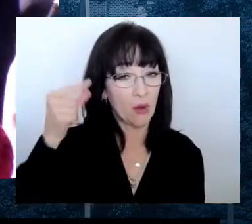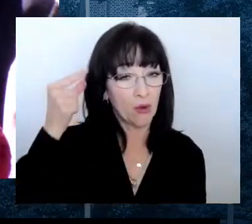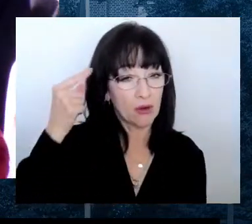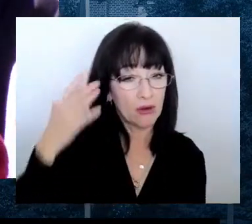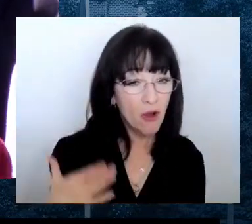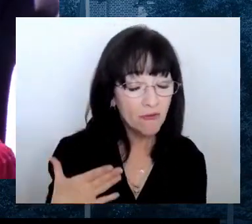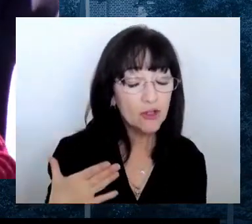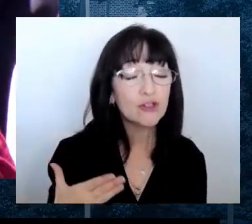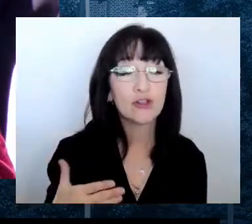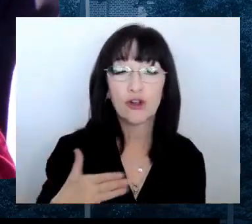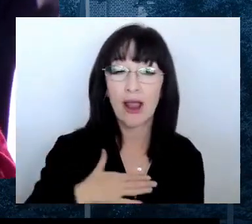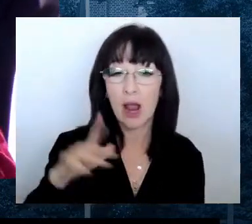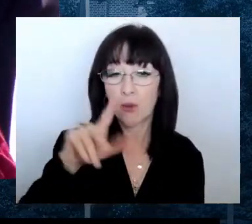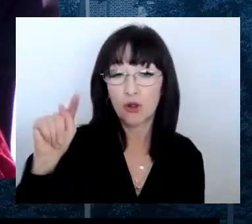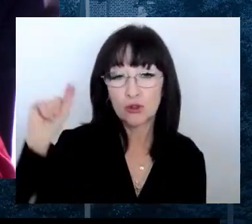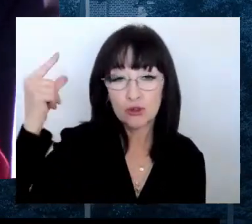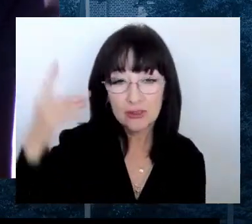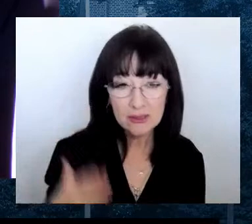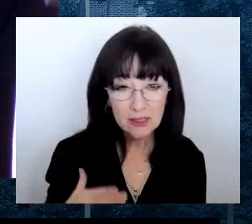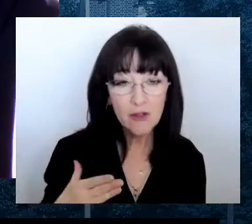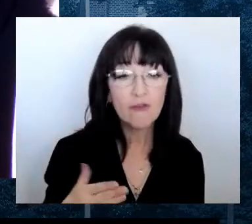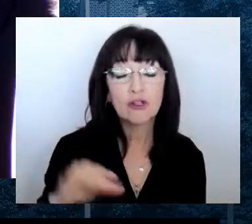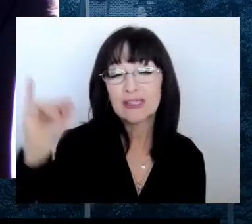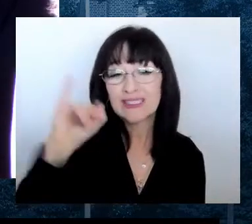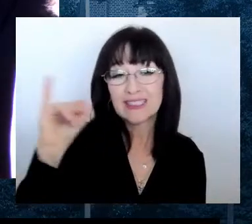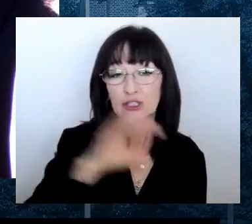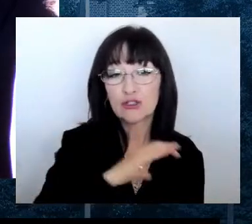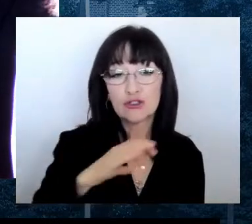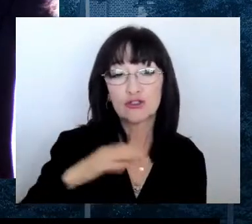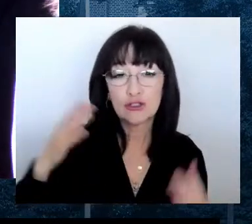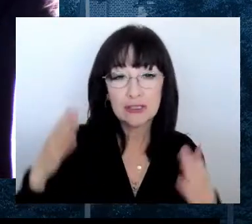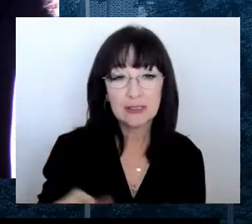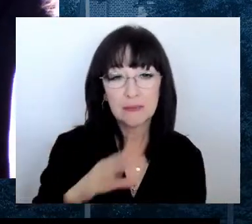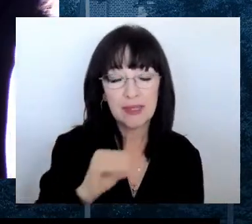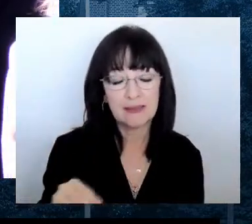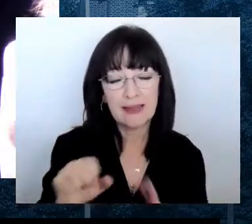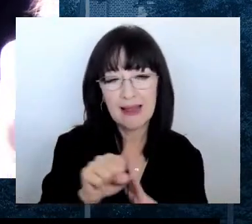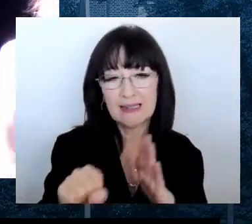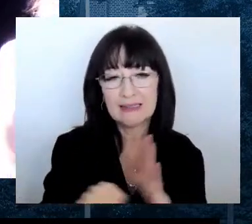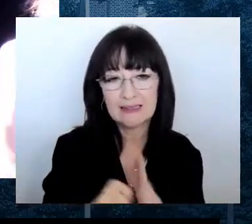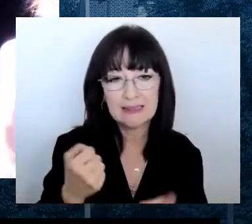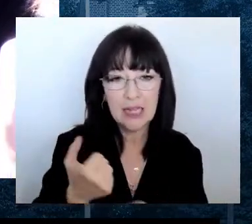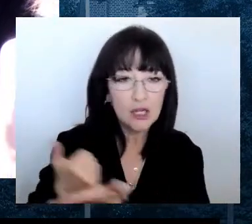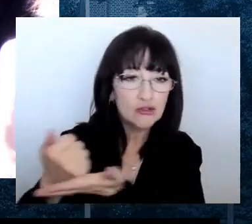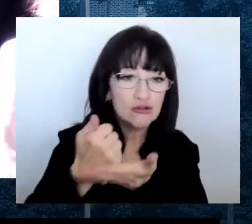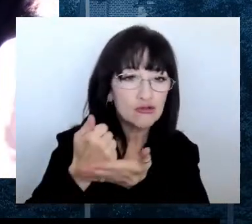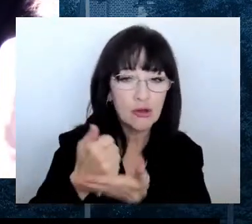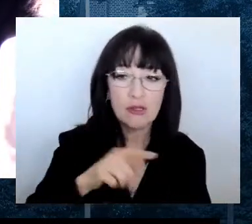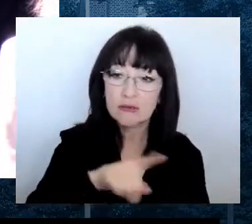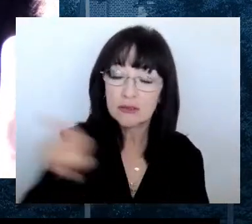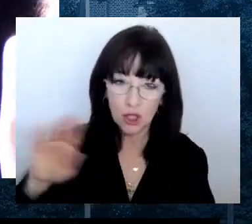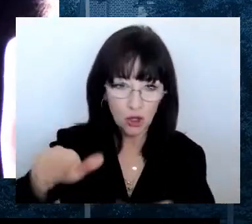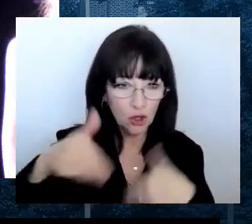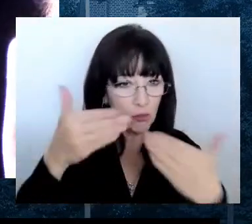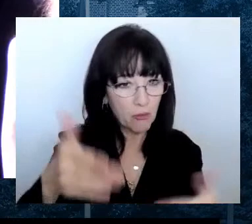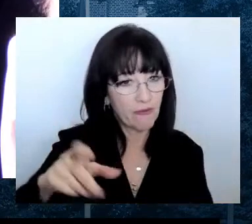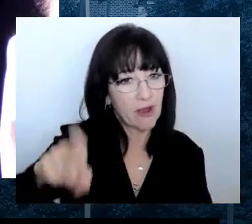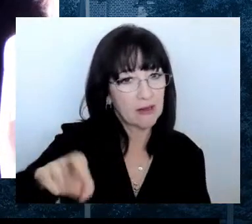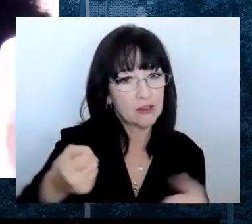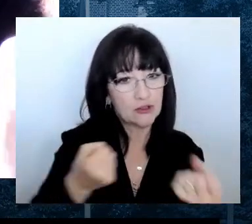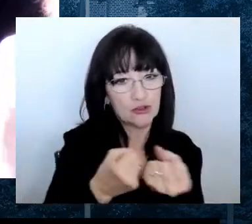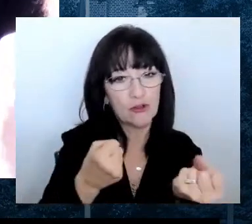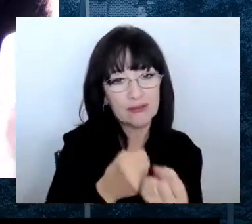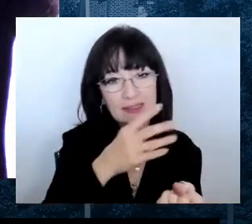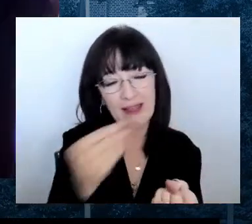our insurance commissioner, our state treasurer, and our attorney general, all of whom ensured that their offices provided necessary support and advocacy for